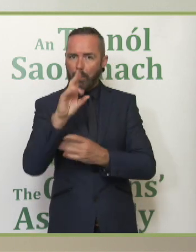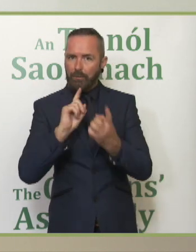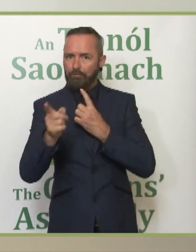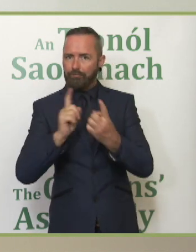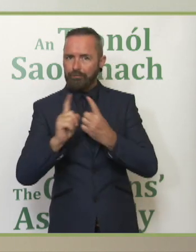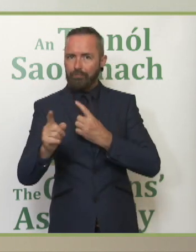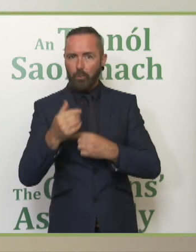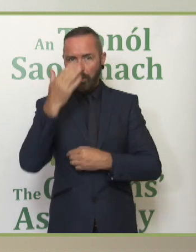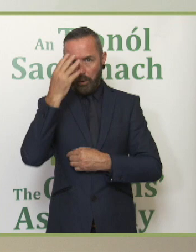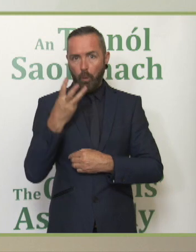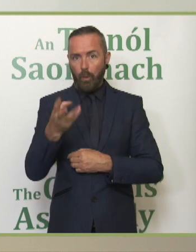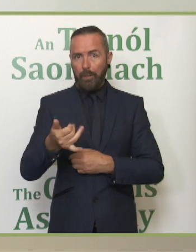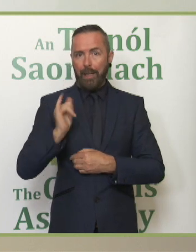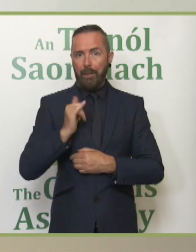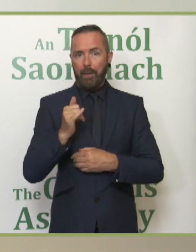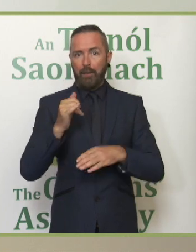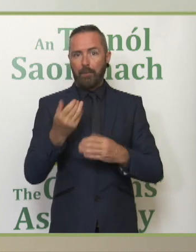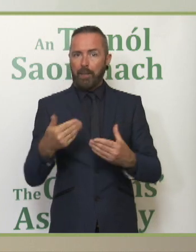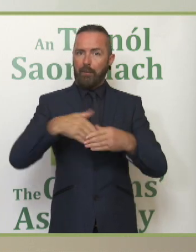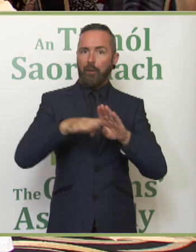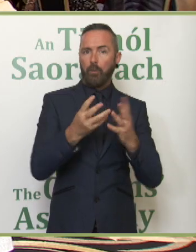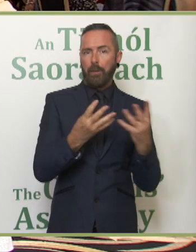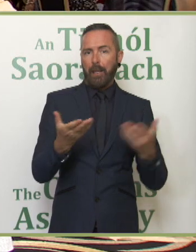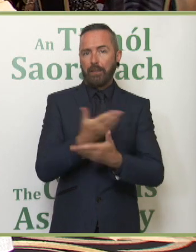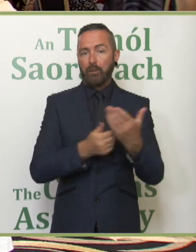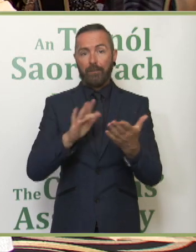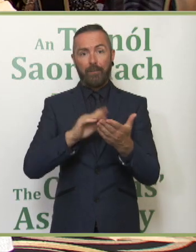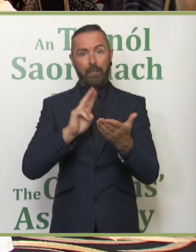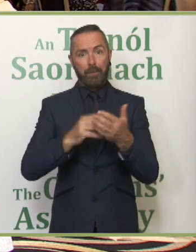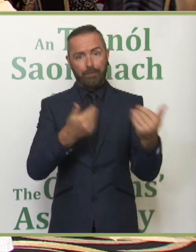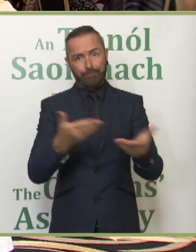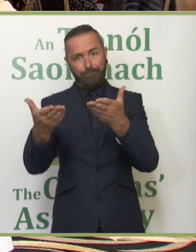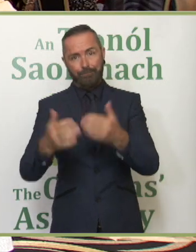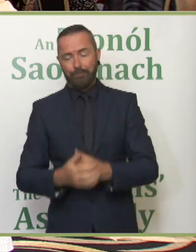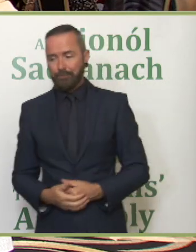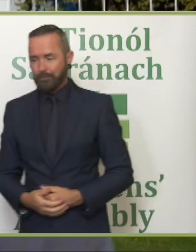able to join us for the panel discussion. I appreciate that. So 15 minutes, over to you, Thomas.